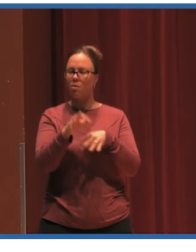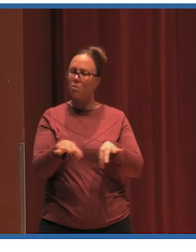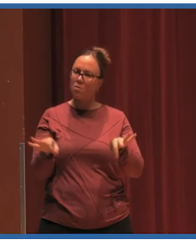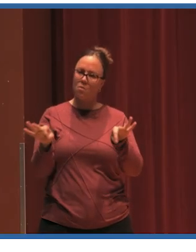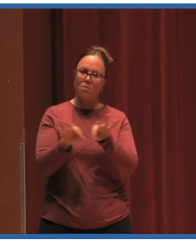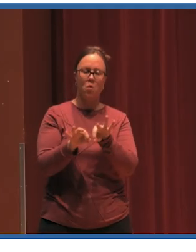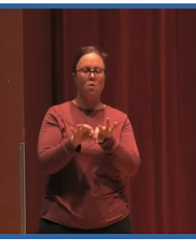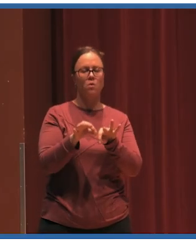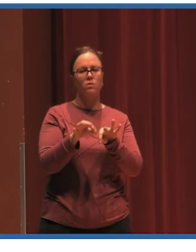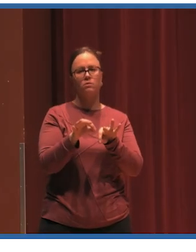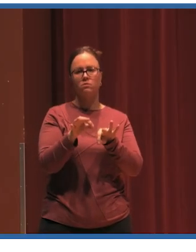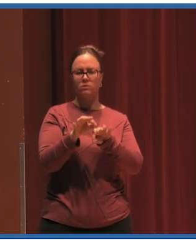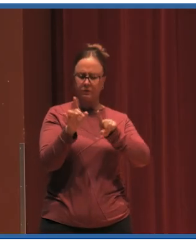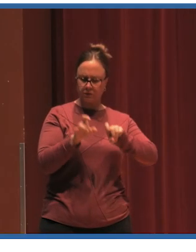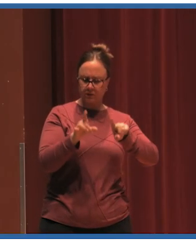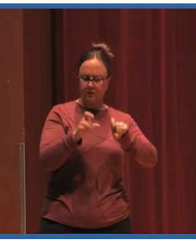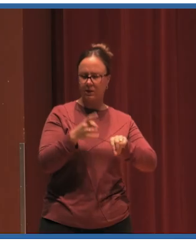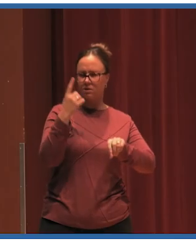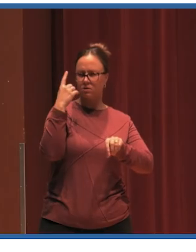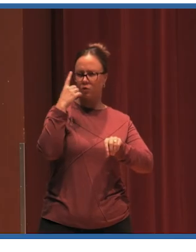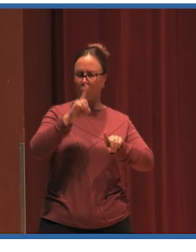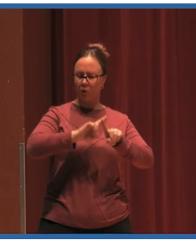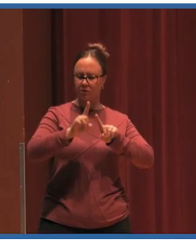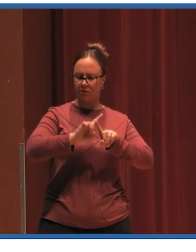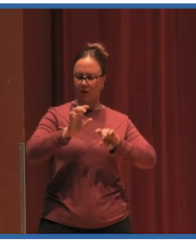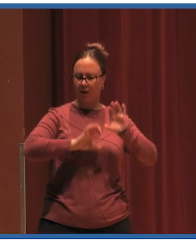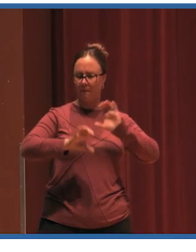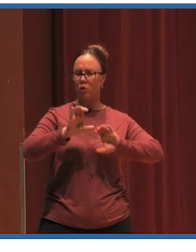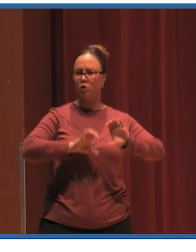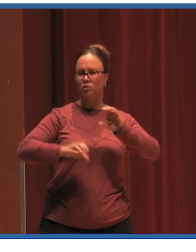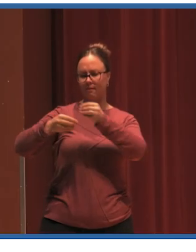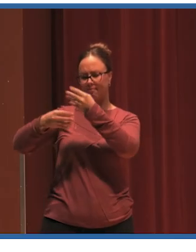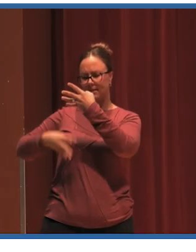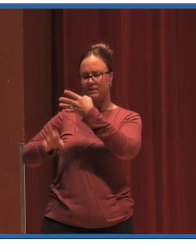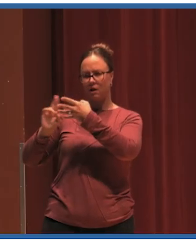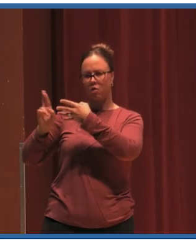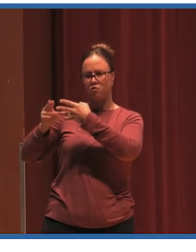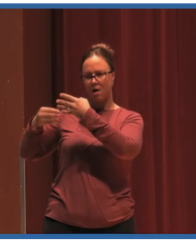tested for those analytes listed on the right.